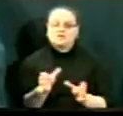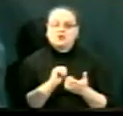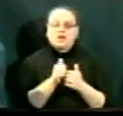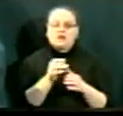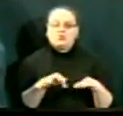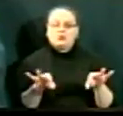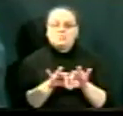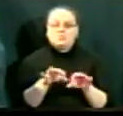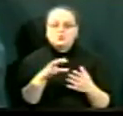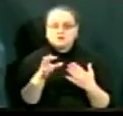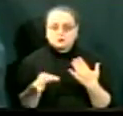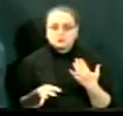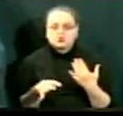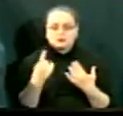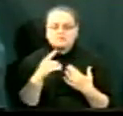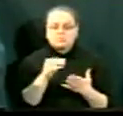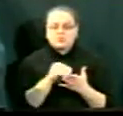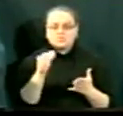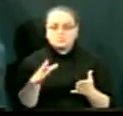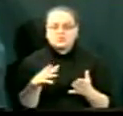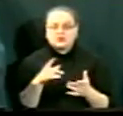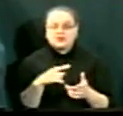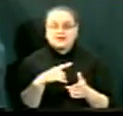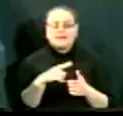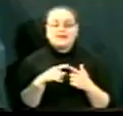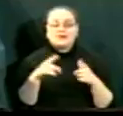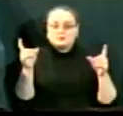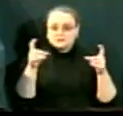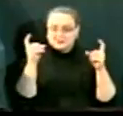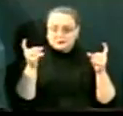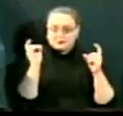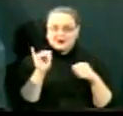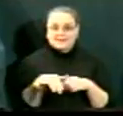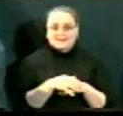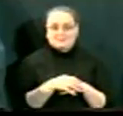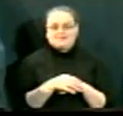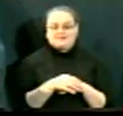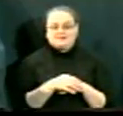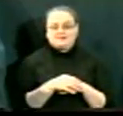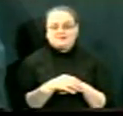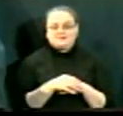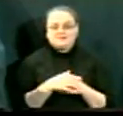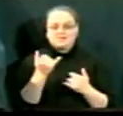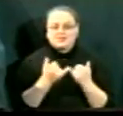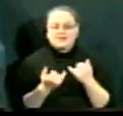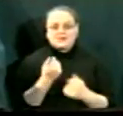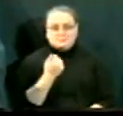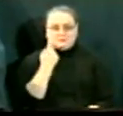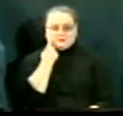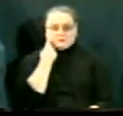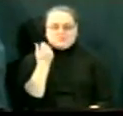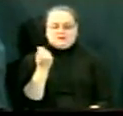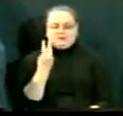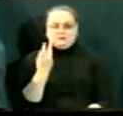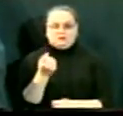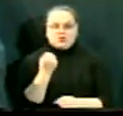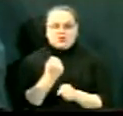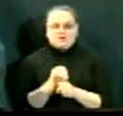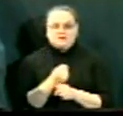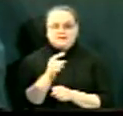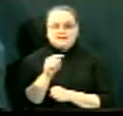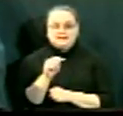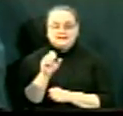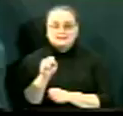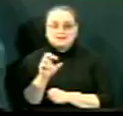important choices are for the students, and we're celebrating that, in the last few years, TCRS has